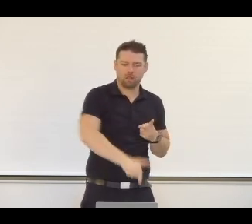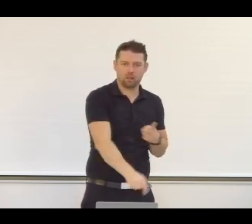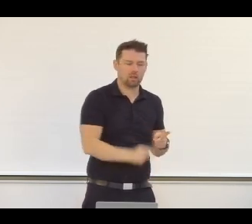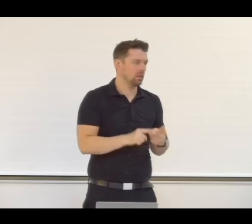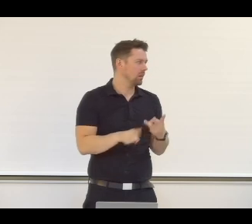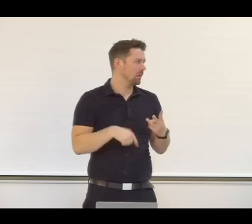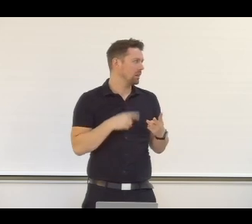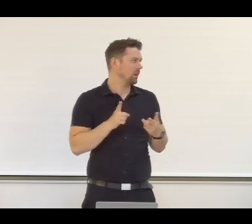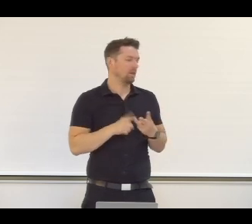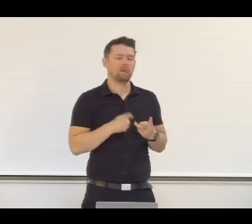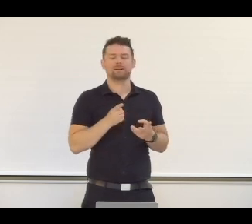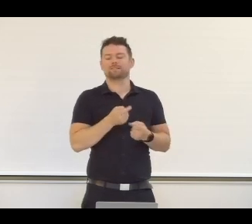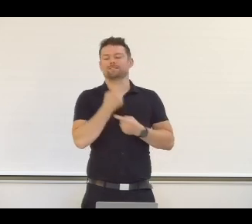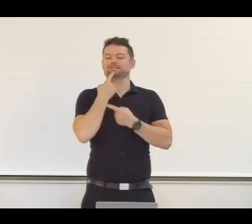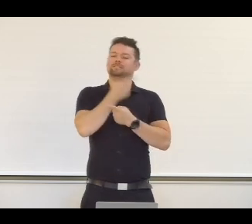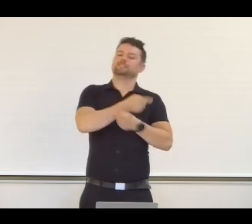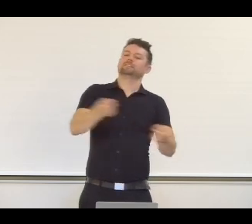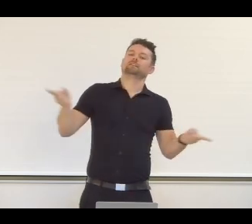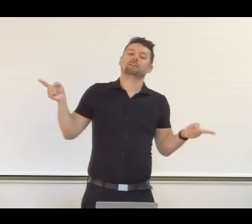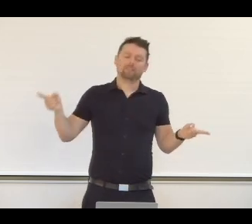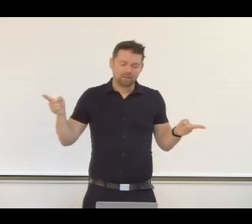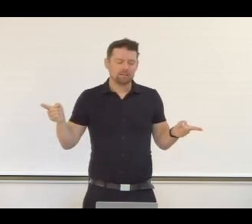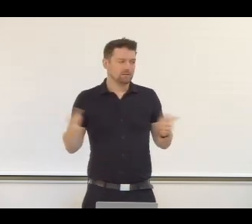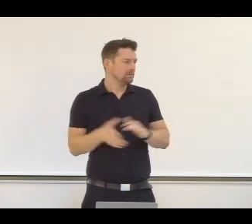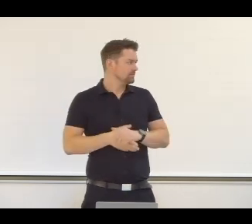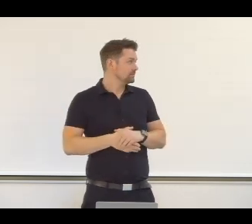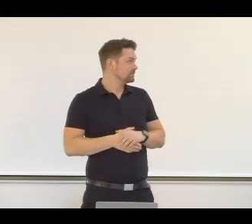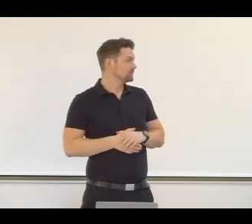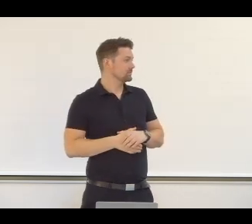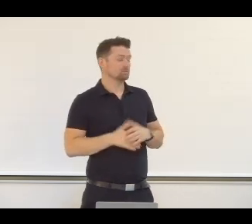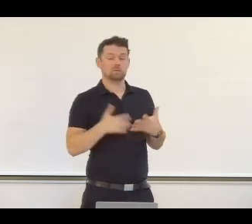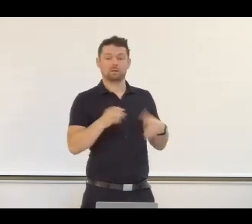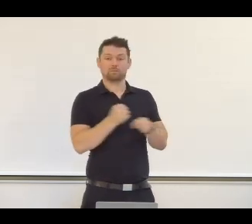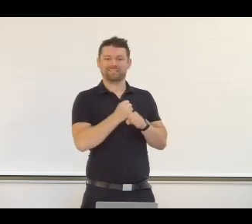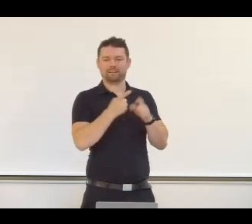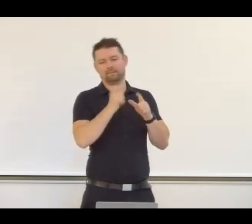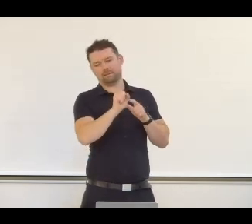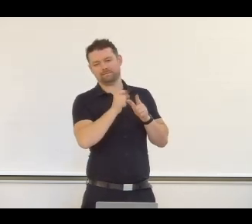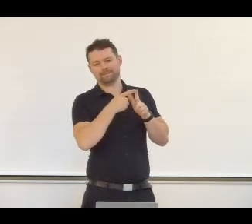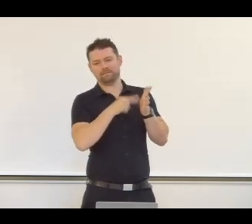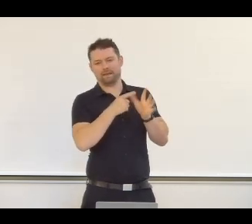few inspiring things, and plant a flag. That's what they did during their EVAs.